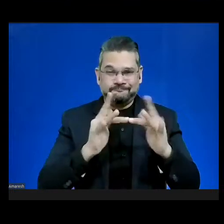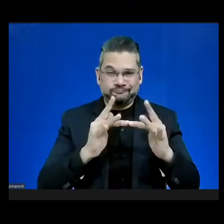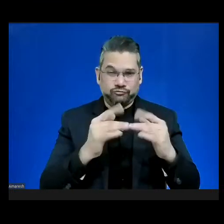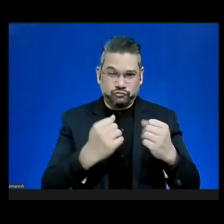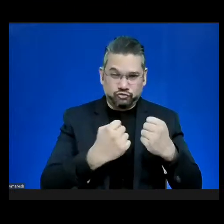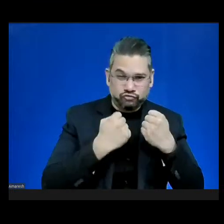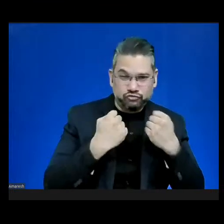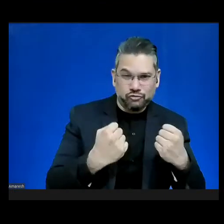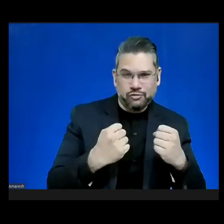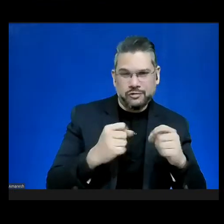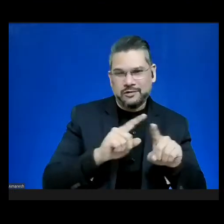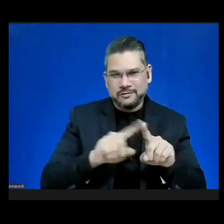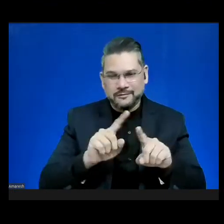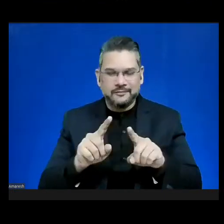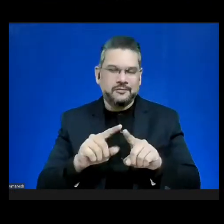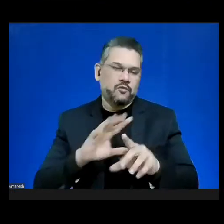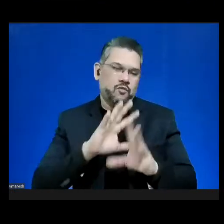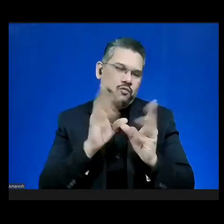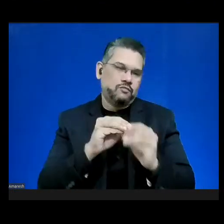things come into